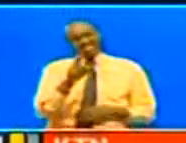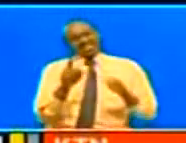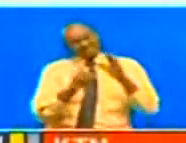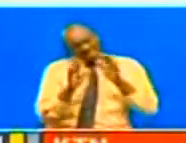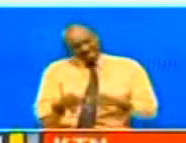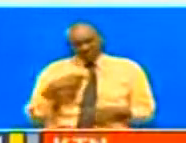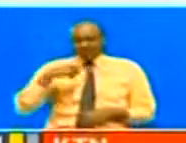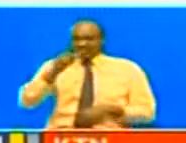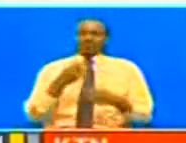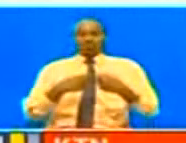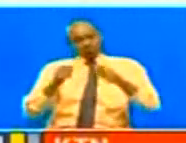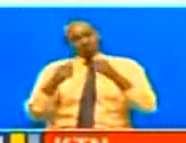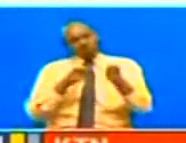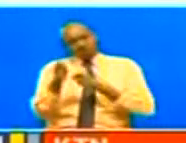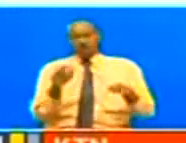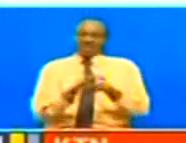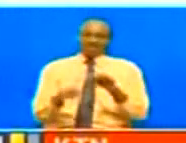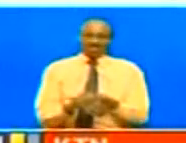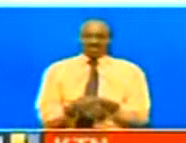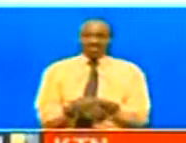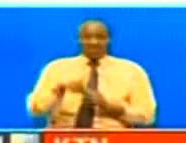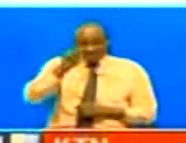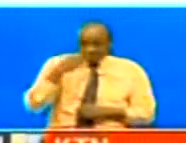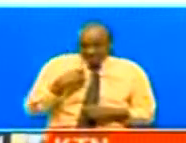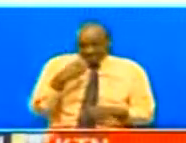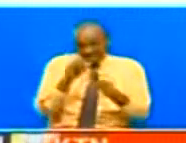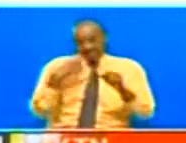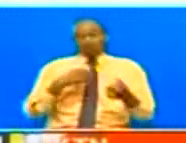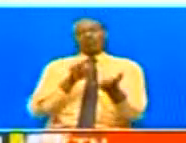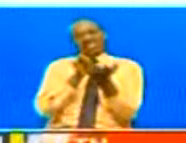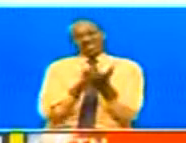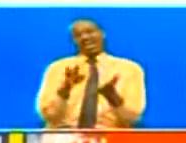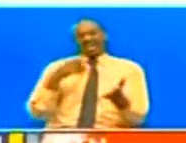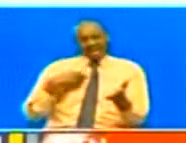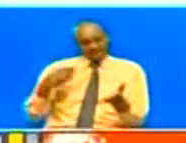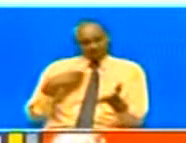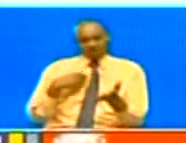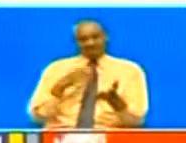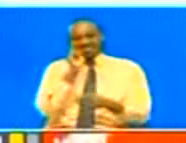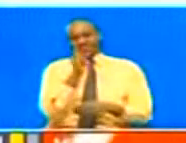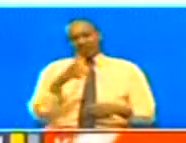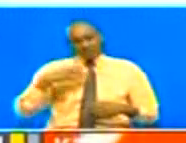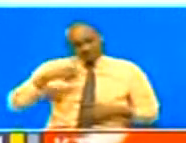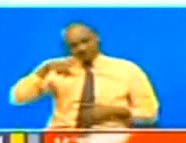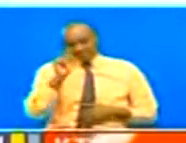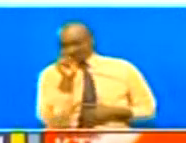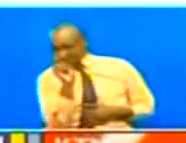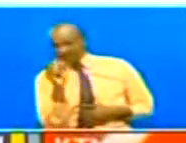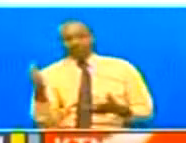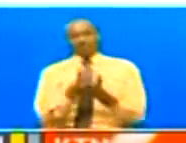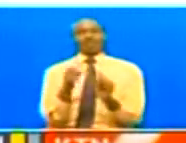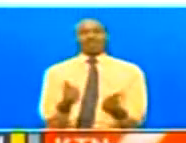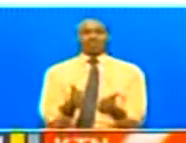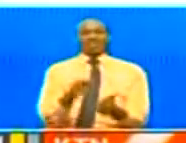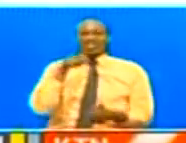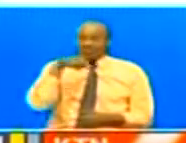lake. Trying to institute proceedings to sack and to discipline those people whom he has not employed.